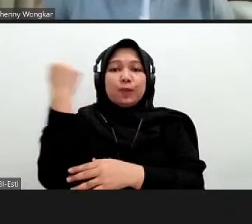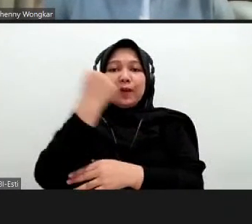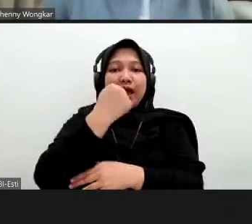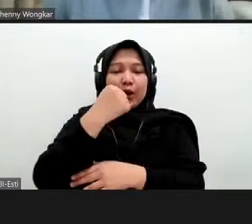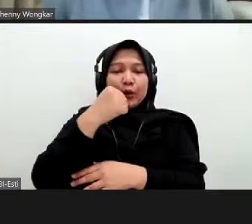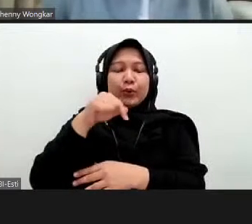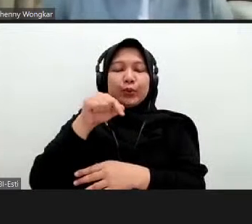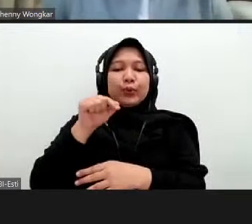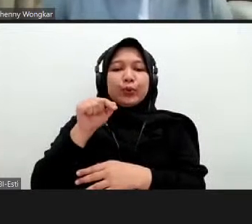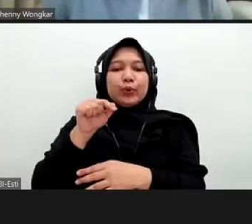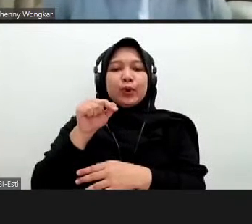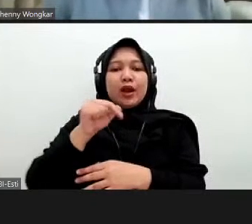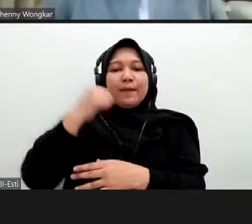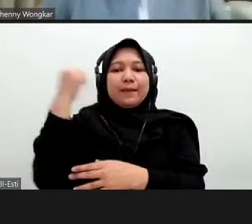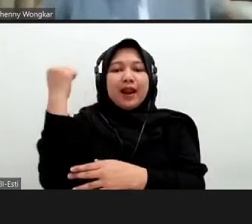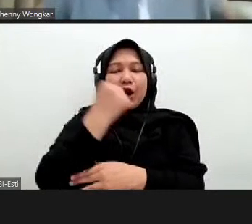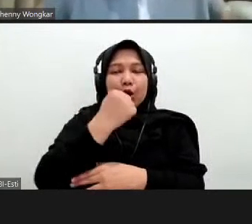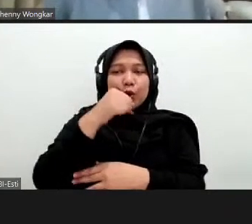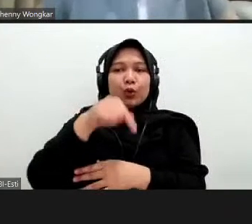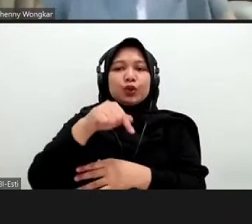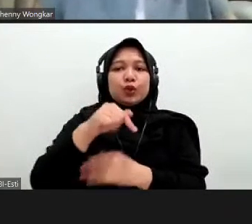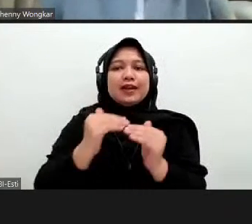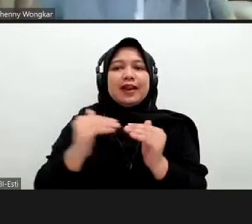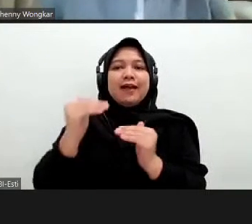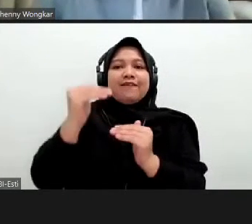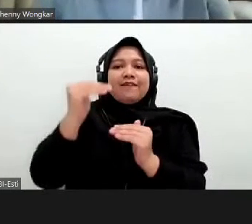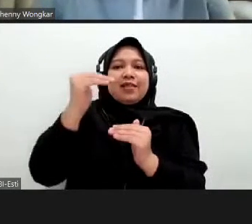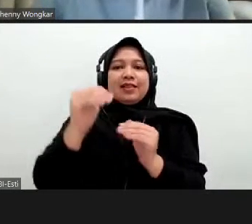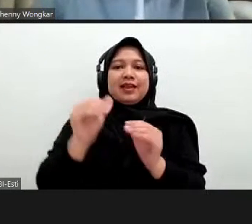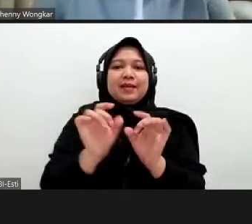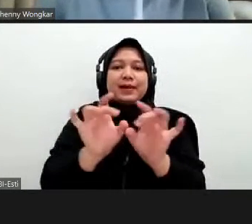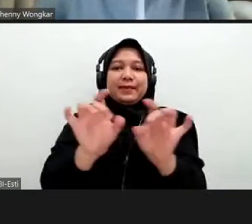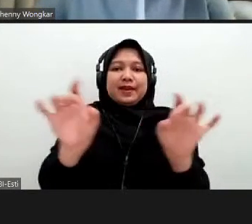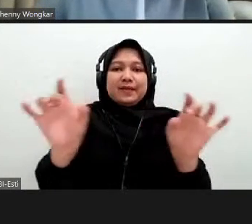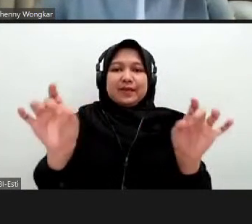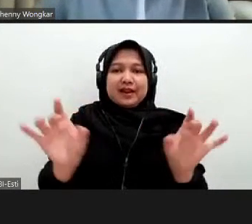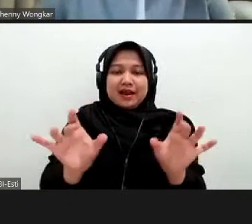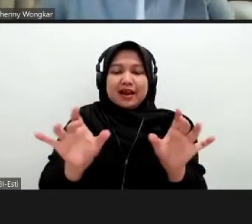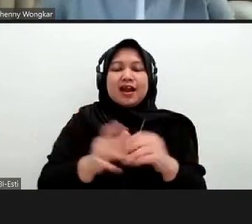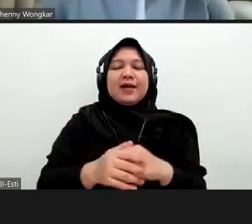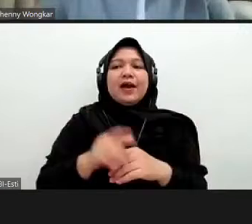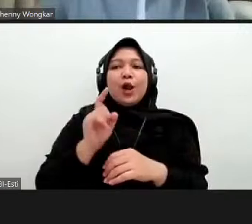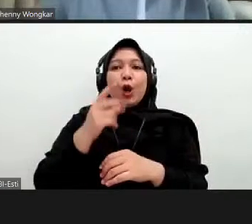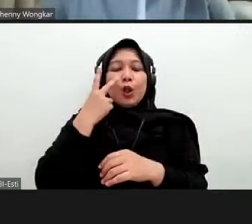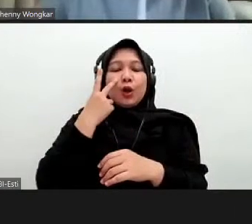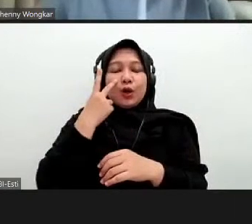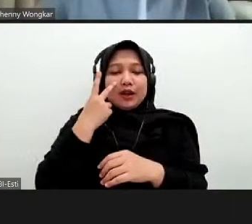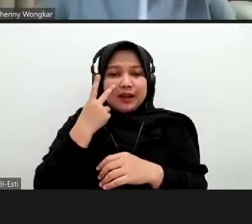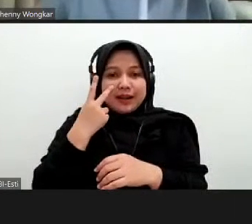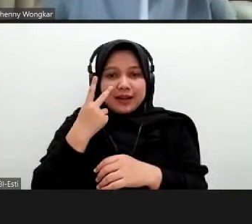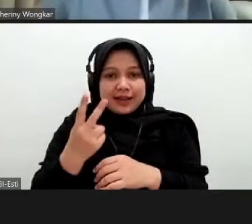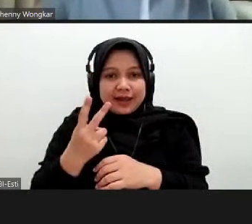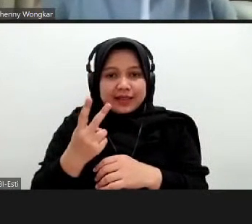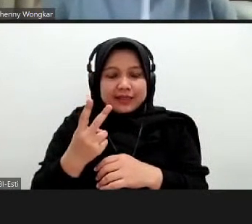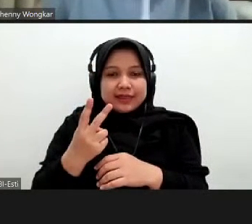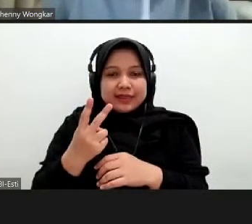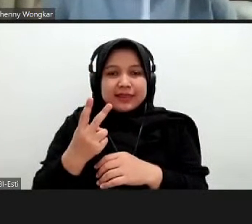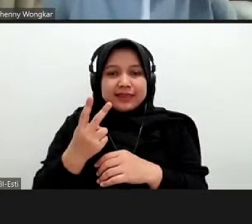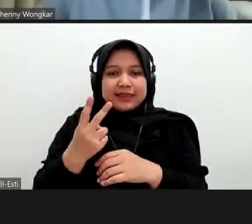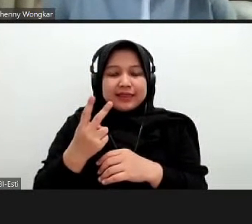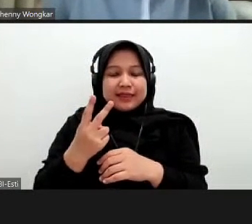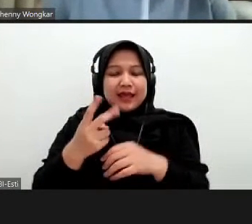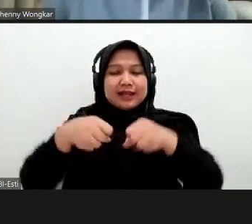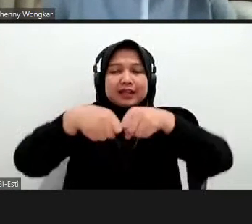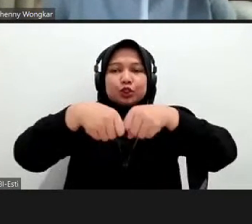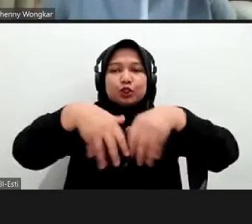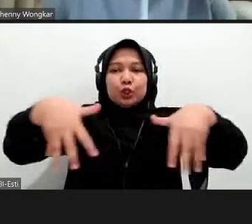the perpetrators is under different layers. So if we see in